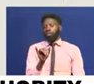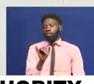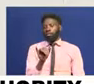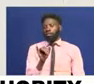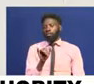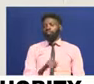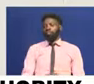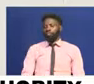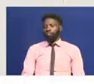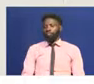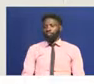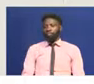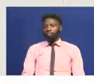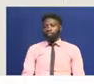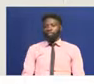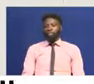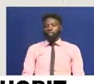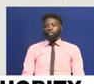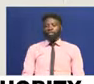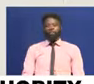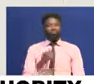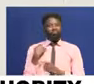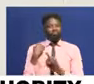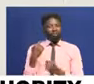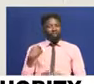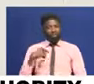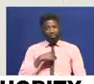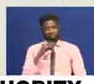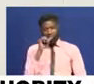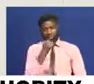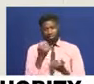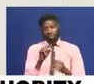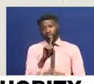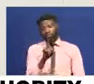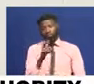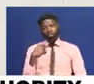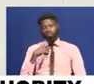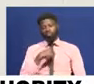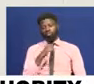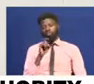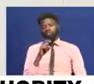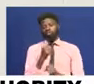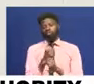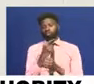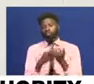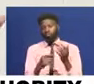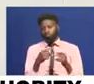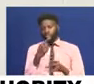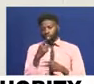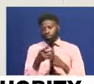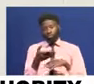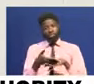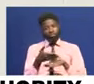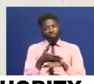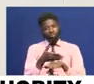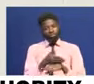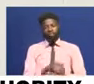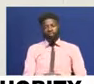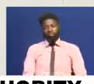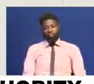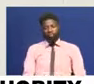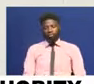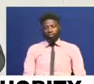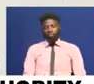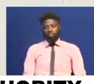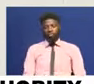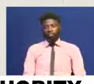this decade. I mean, we have missed in the past. And so the question is, what do we need to do to accelerate this process? Help